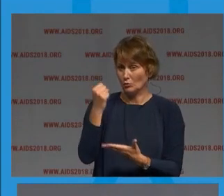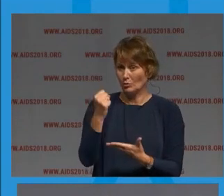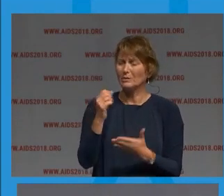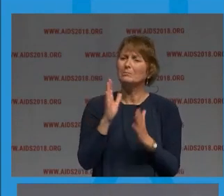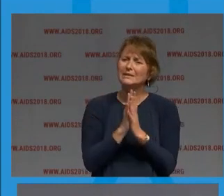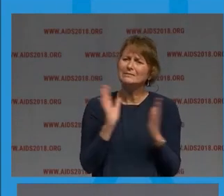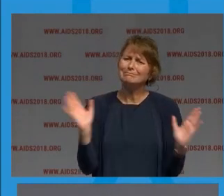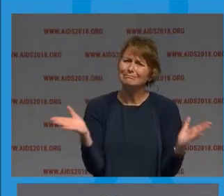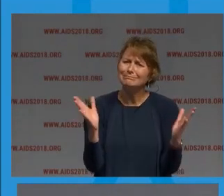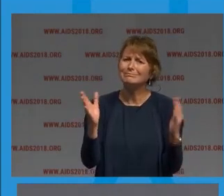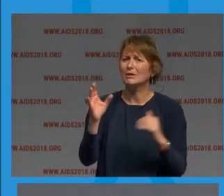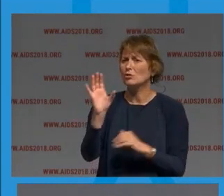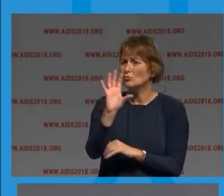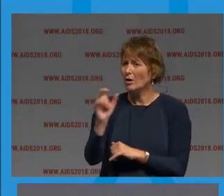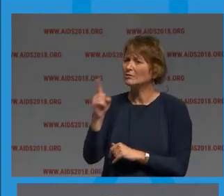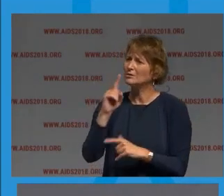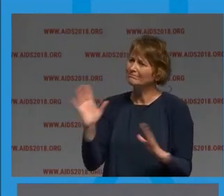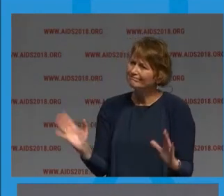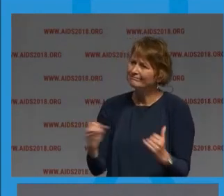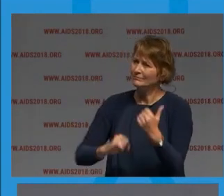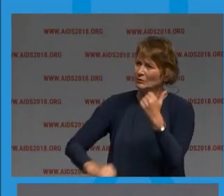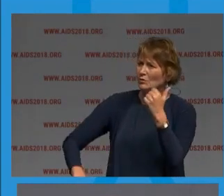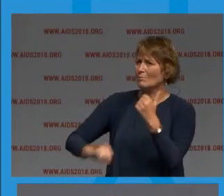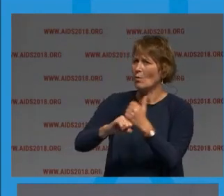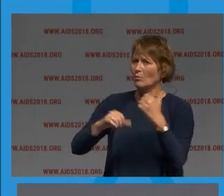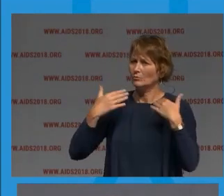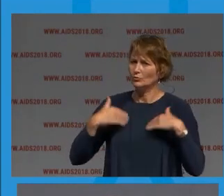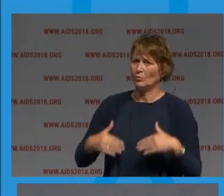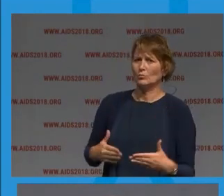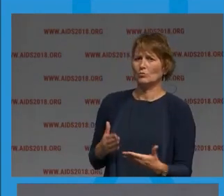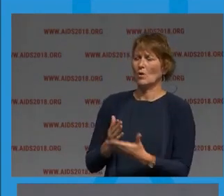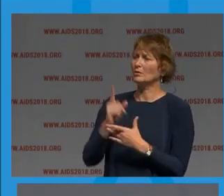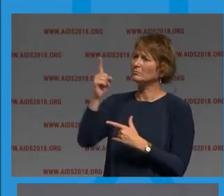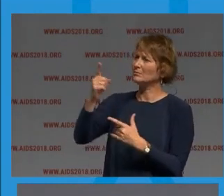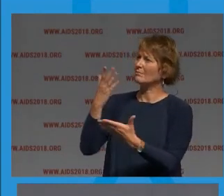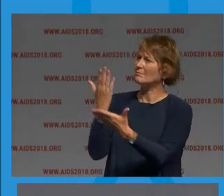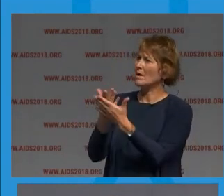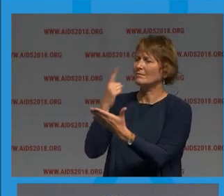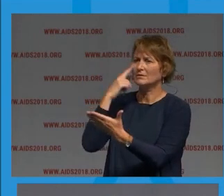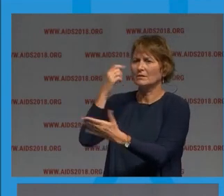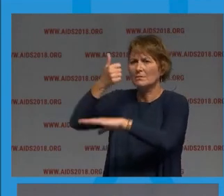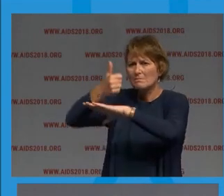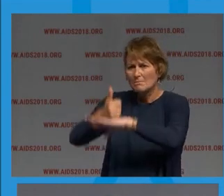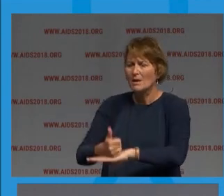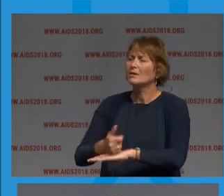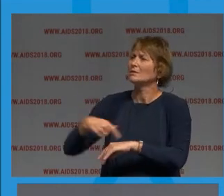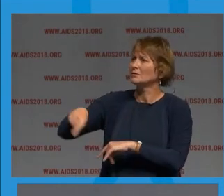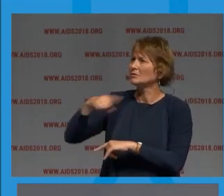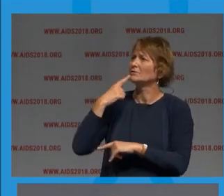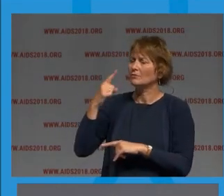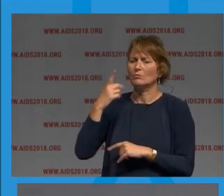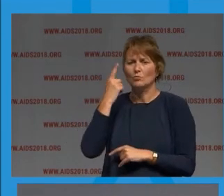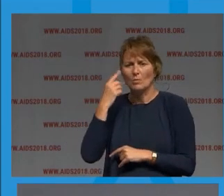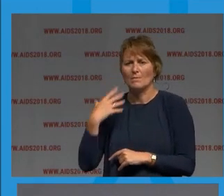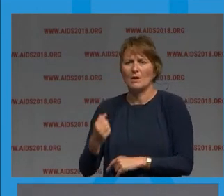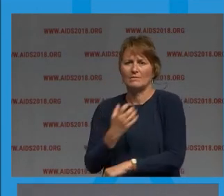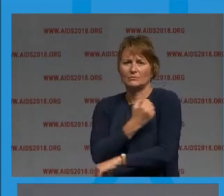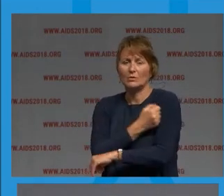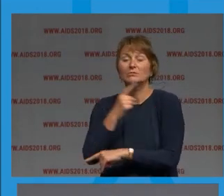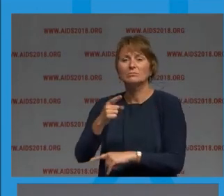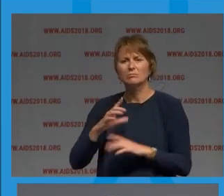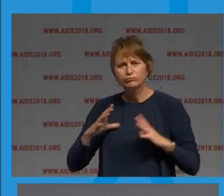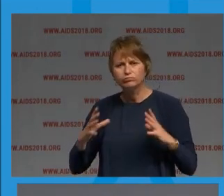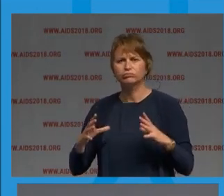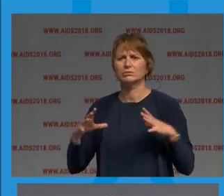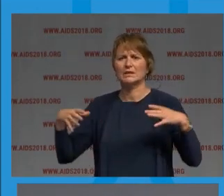Encourage countries to support human rights and evidence-based intervention for women who use drugs, strengthening the capacity and engage women who